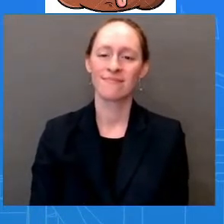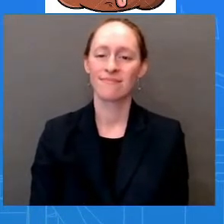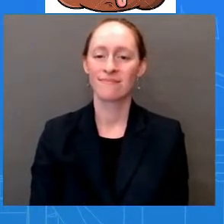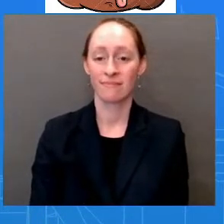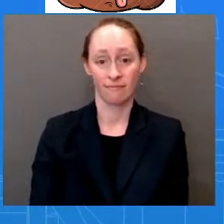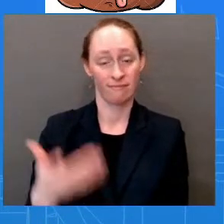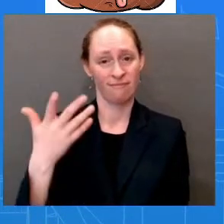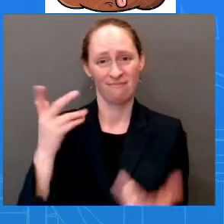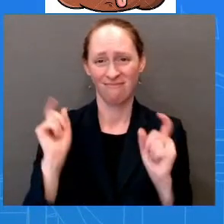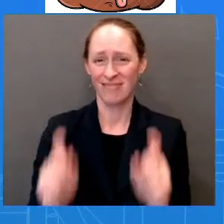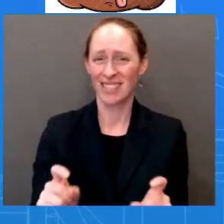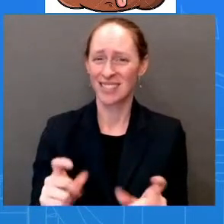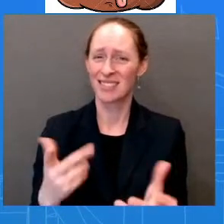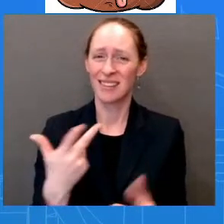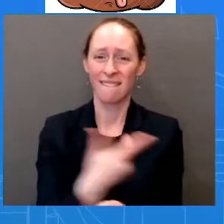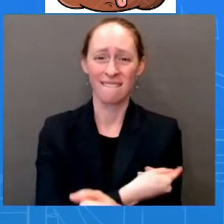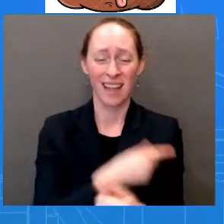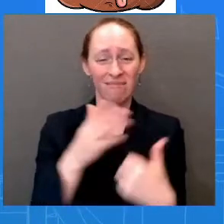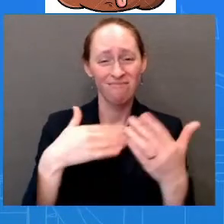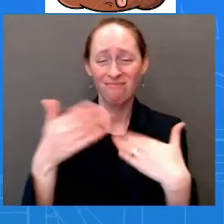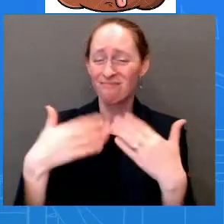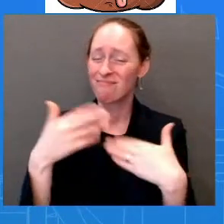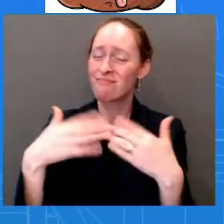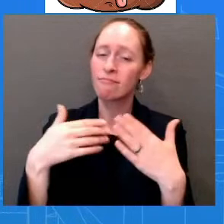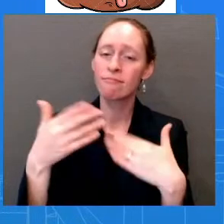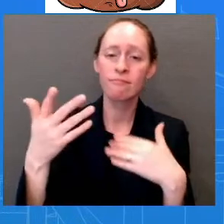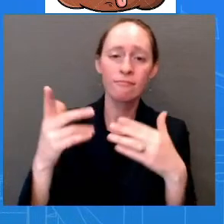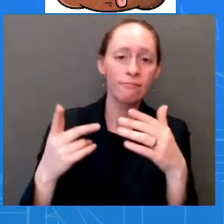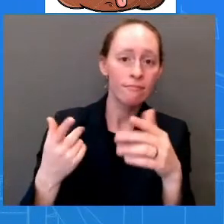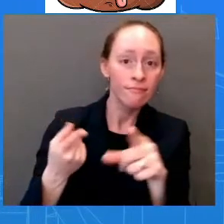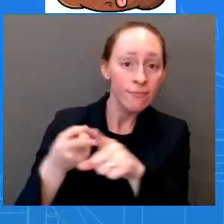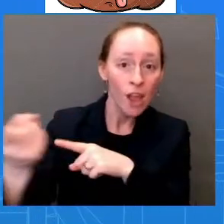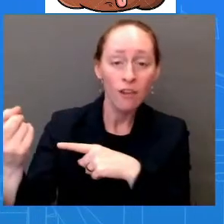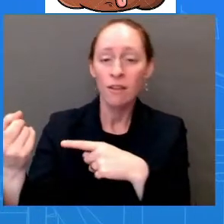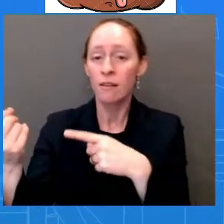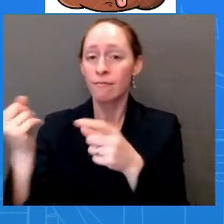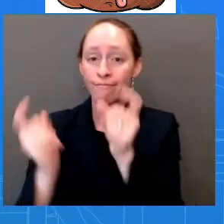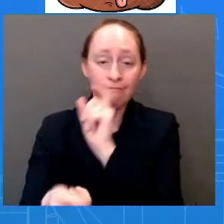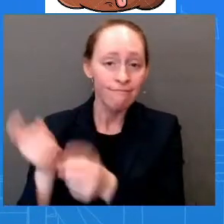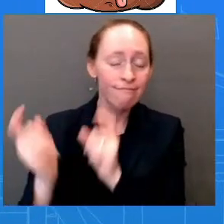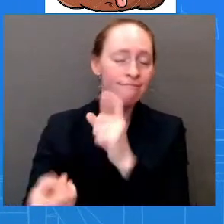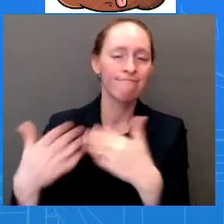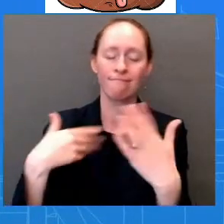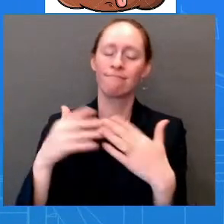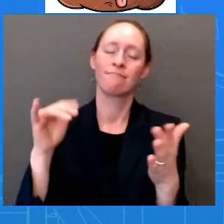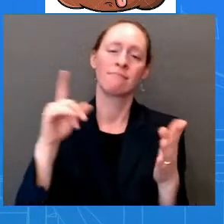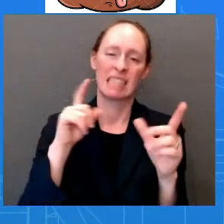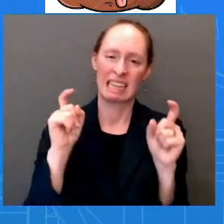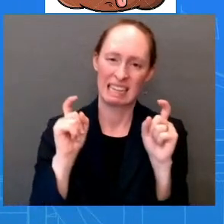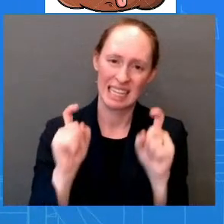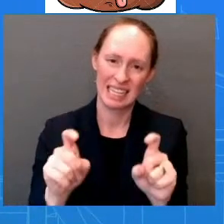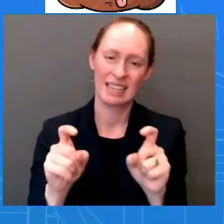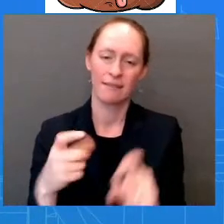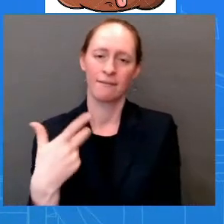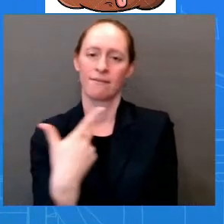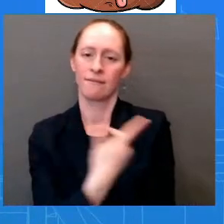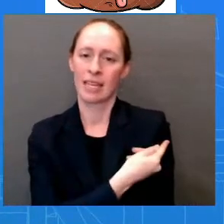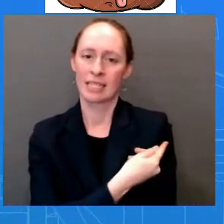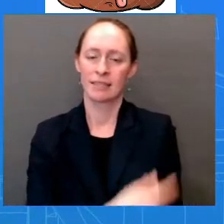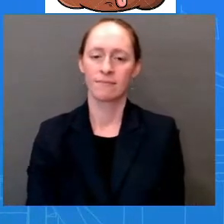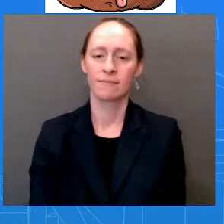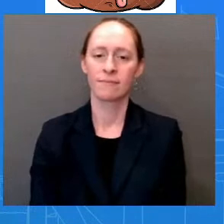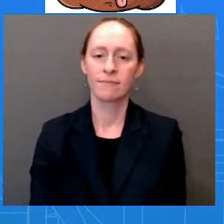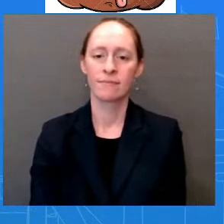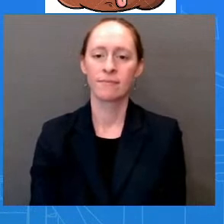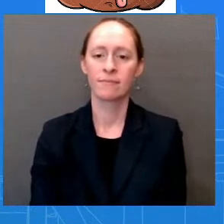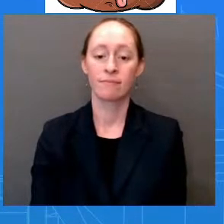prevent transmission. What you have seen is China make a very large investment in mucosal vaccines because they understand that